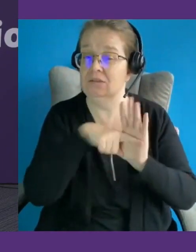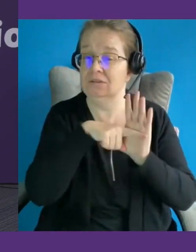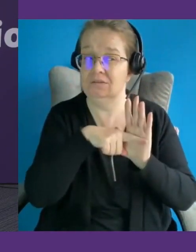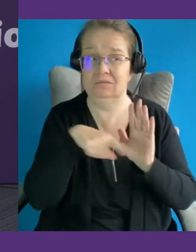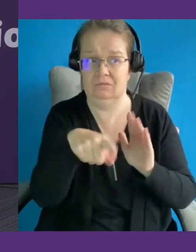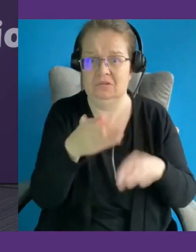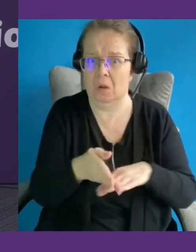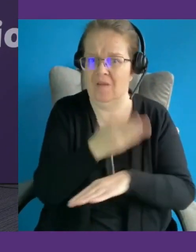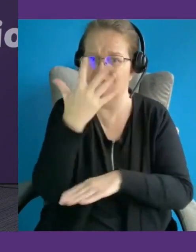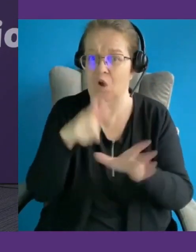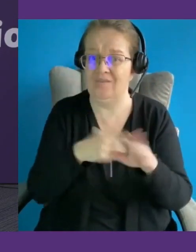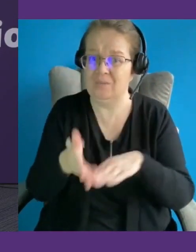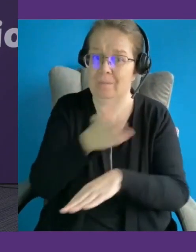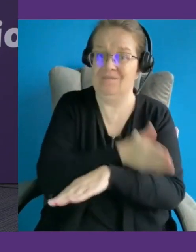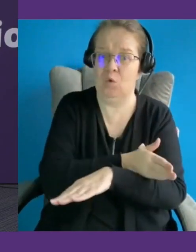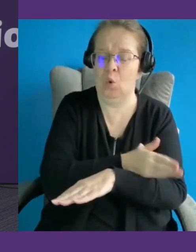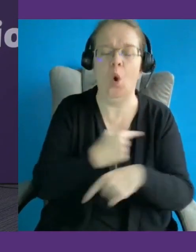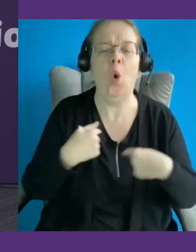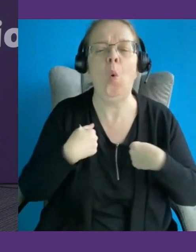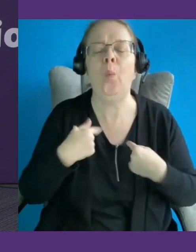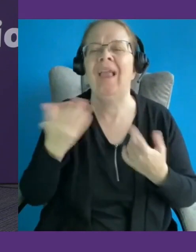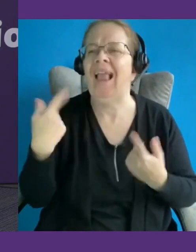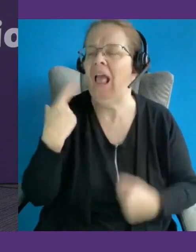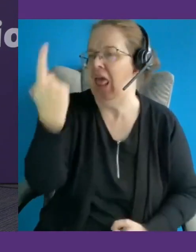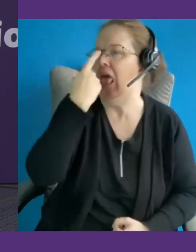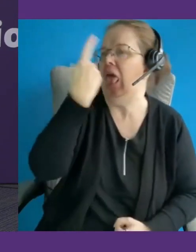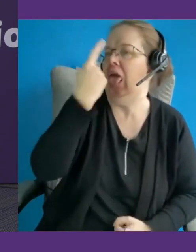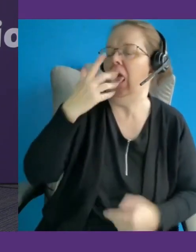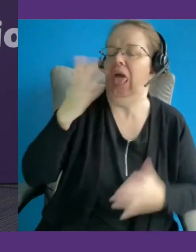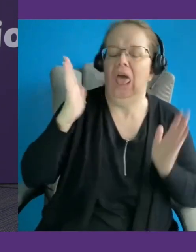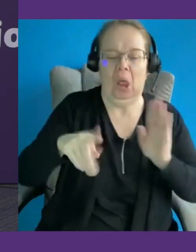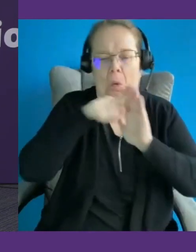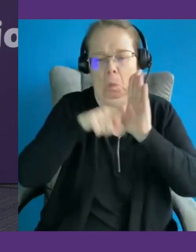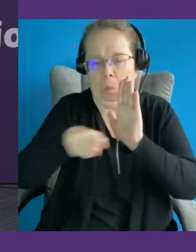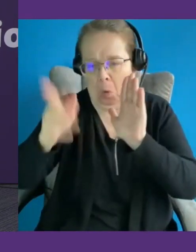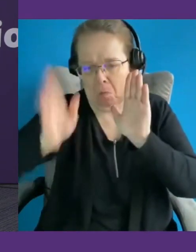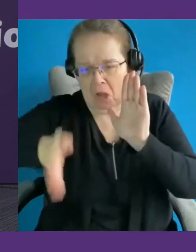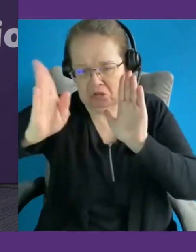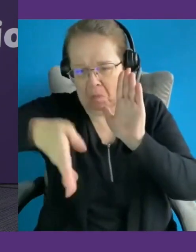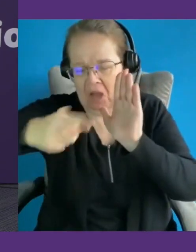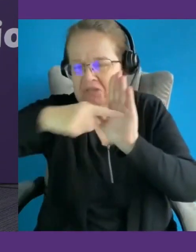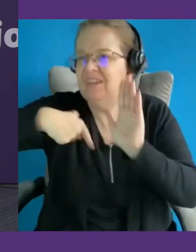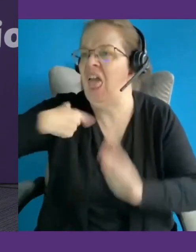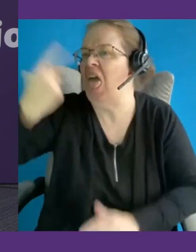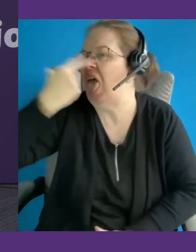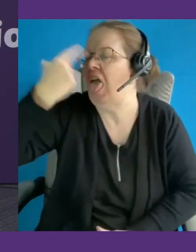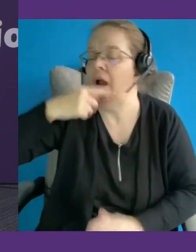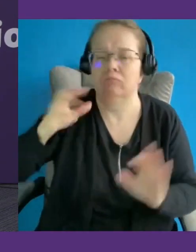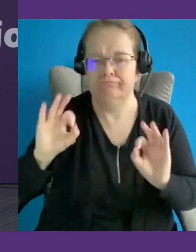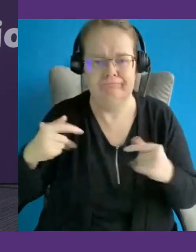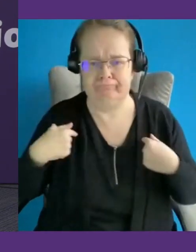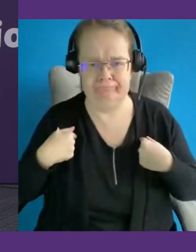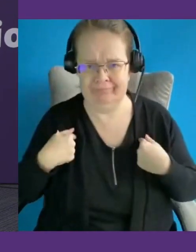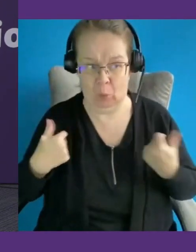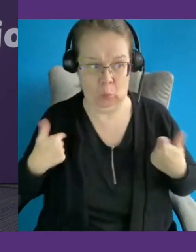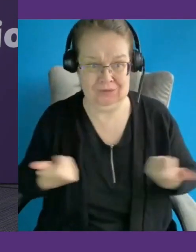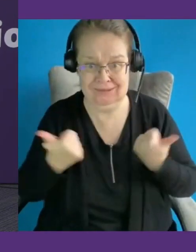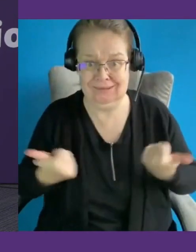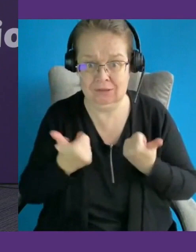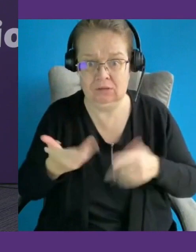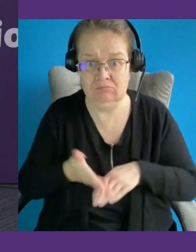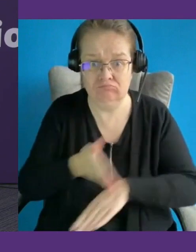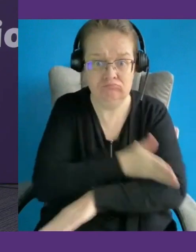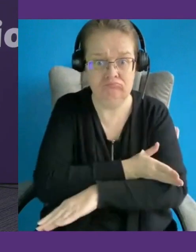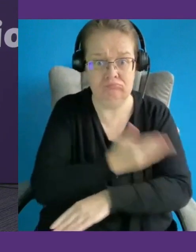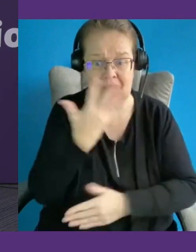that we didn't do this because there was a regulatory statement of you must do it. We've done it because we believe